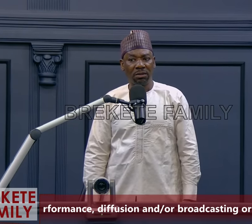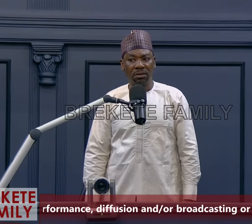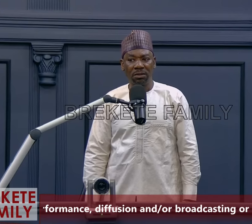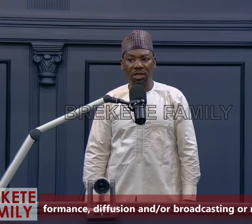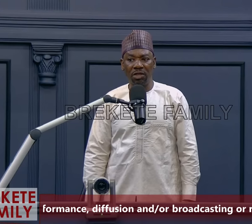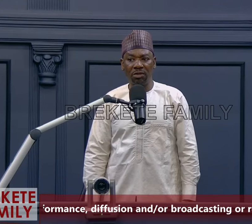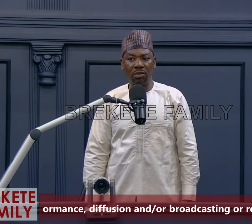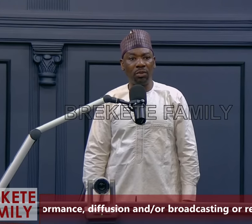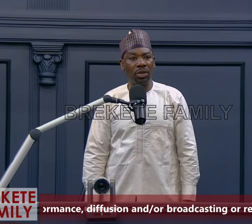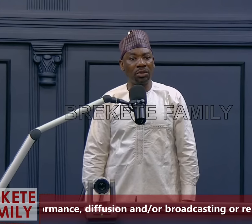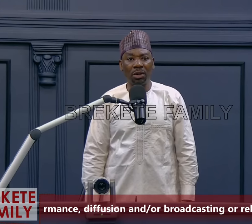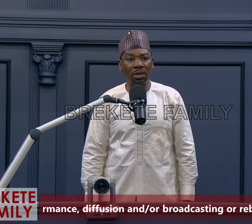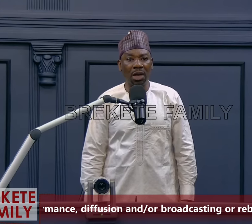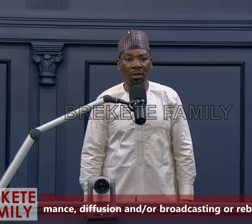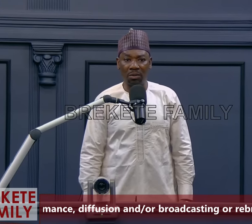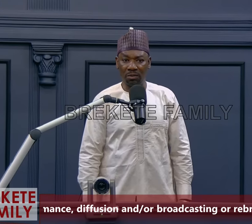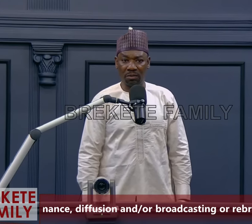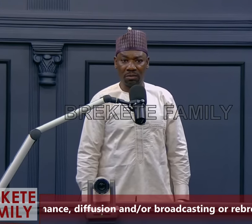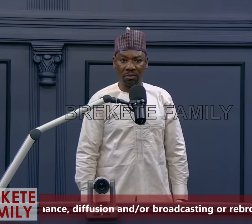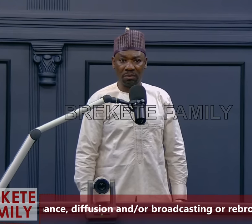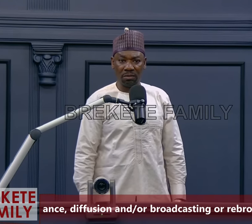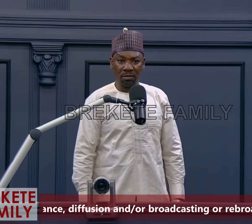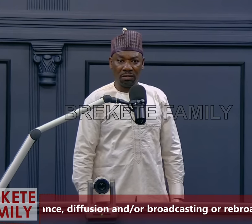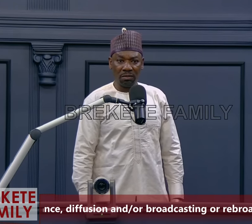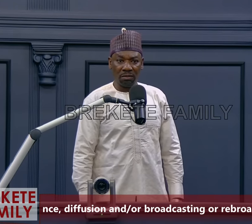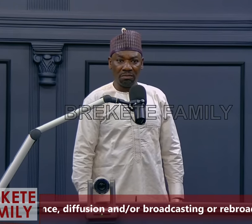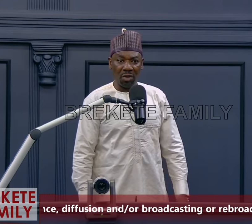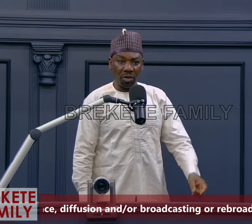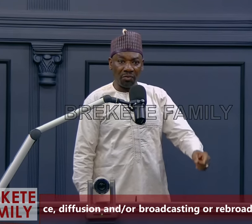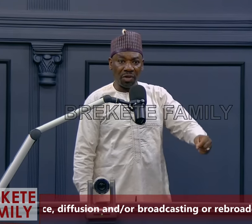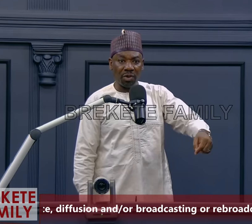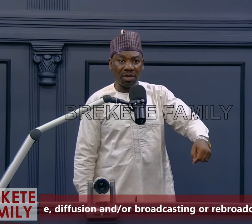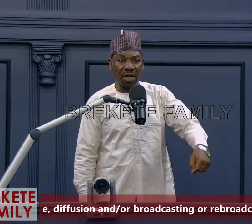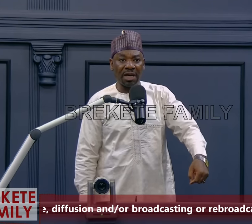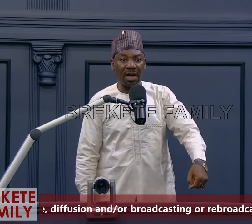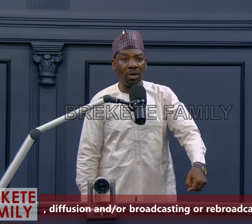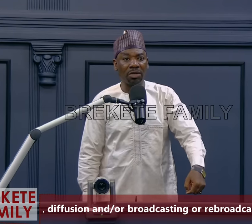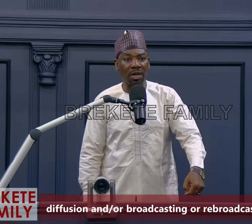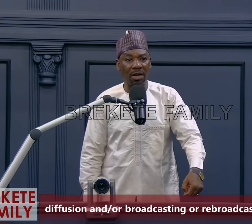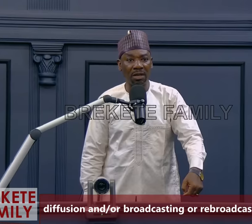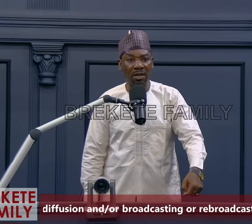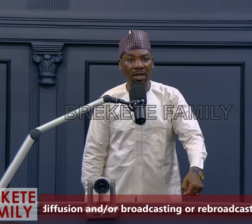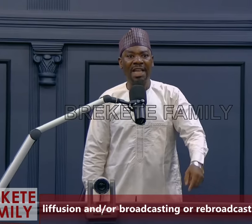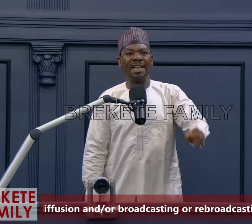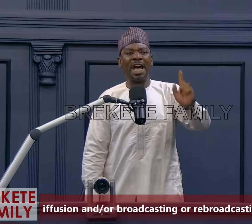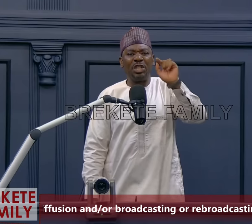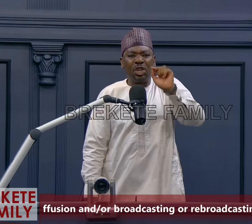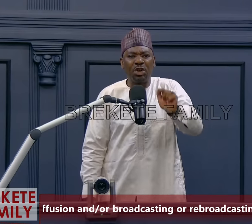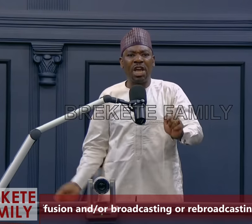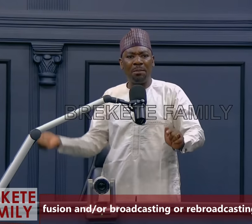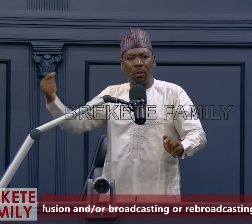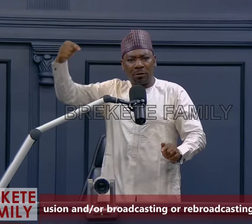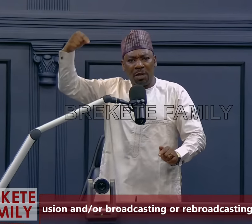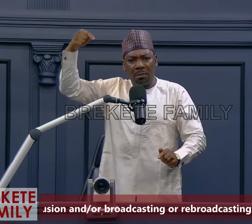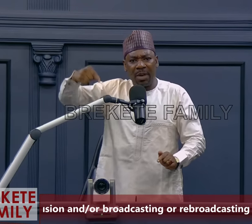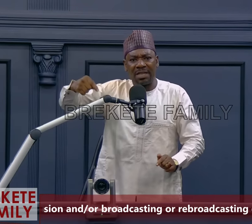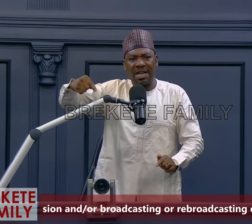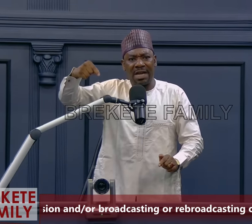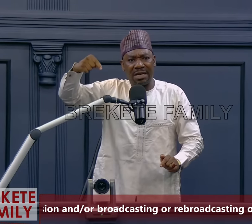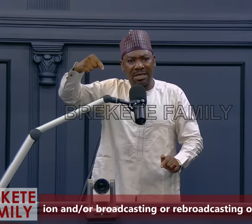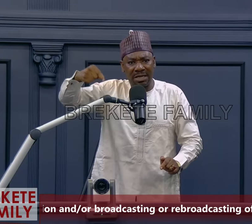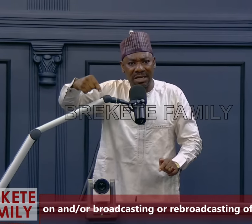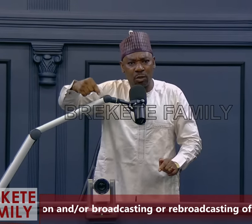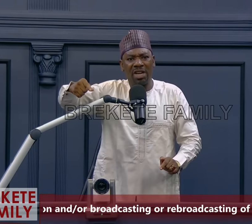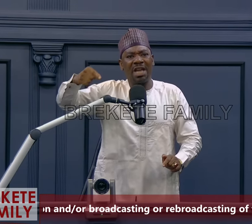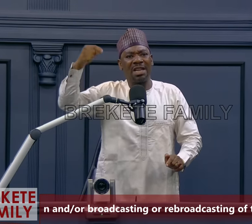es is this where we talk now make we Face Wai gather us here Nigeria must be